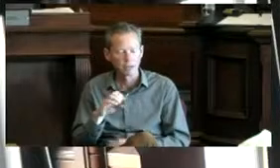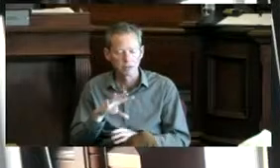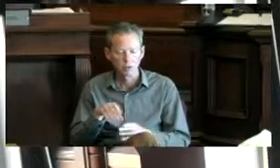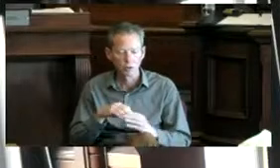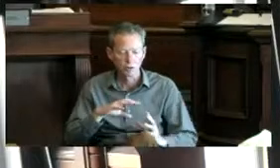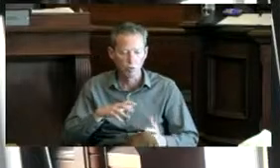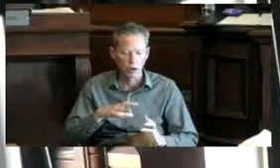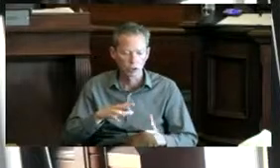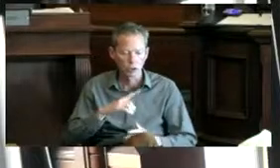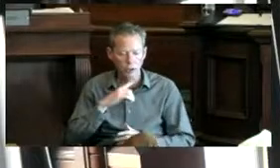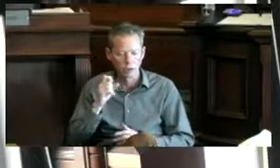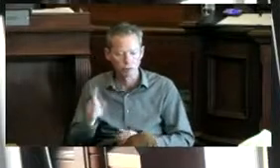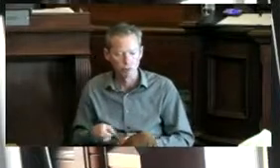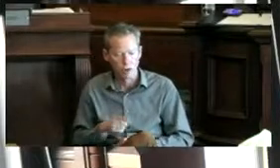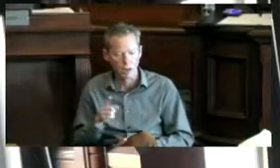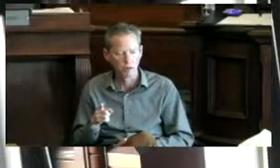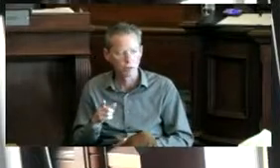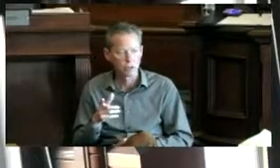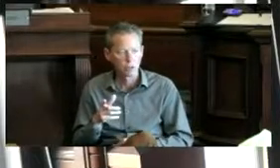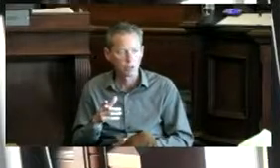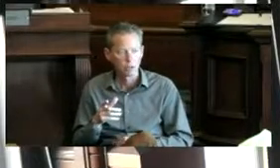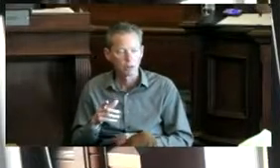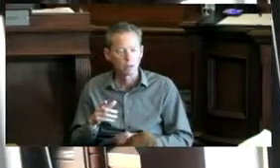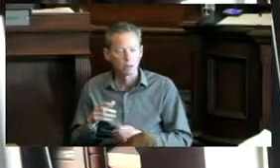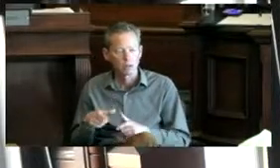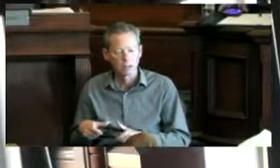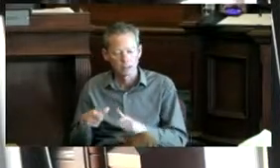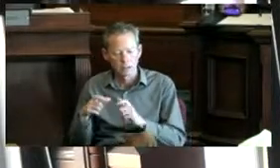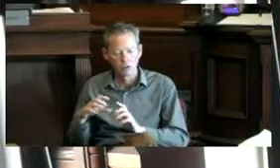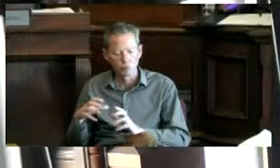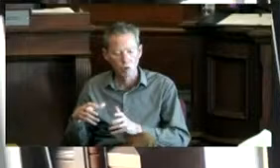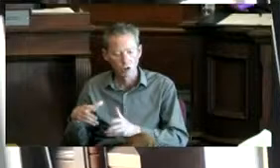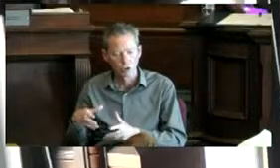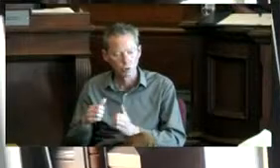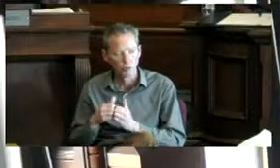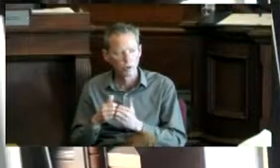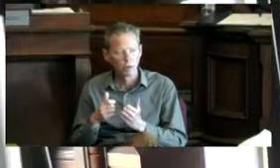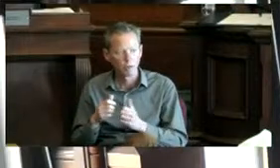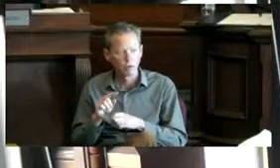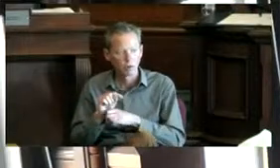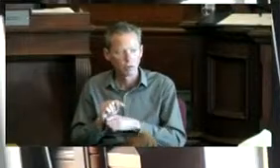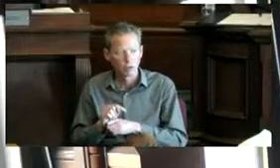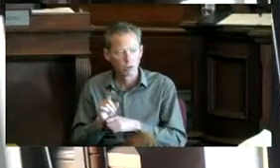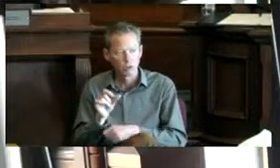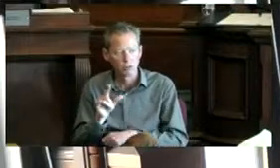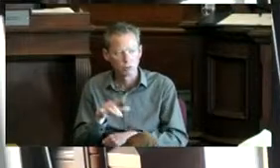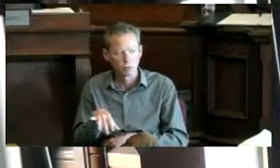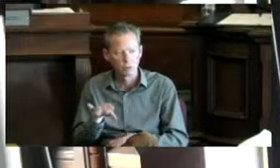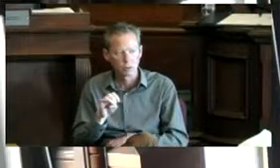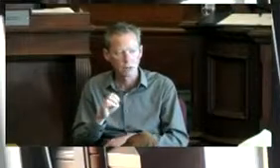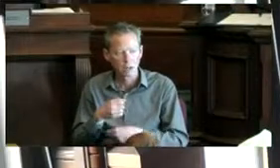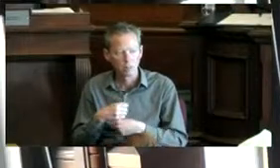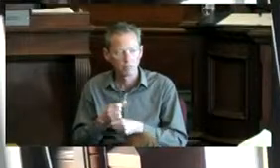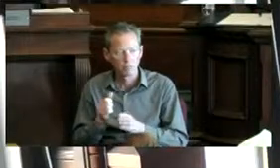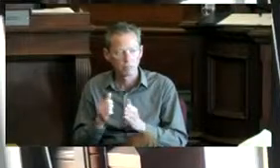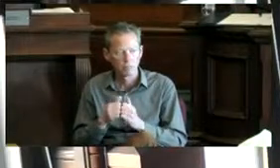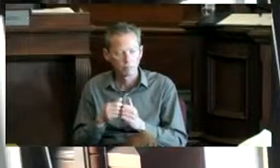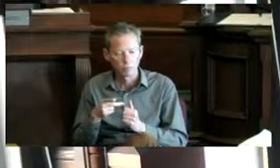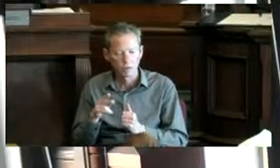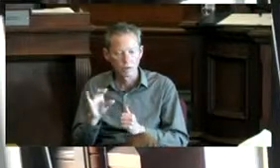and dryers, and dishwashers, with traditional styling, many with front